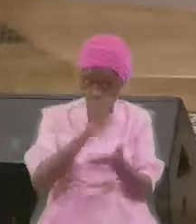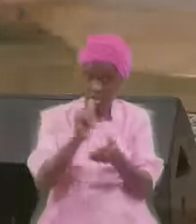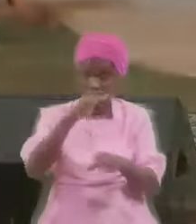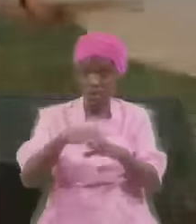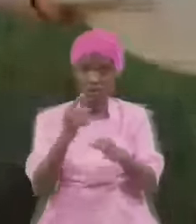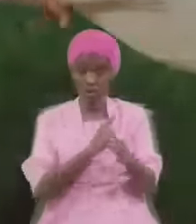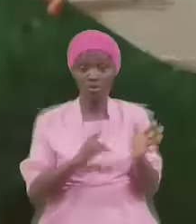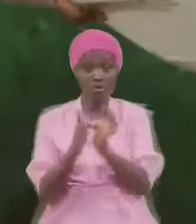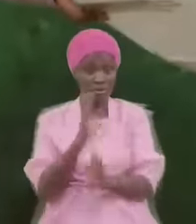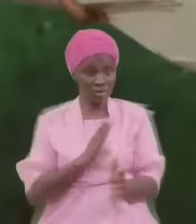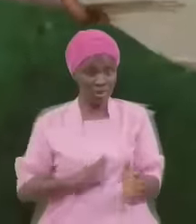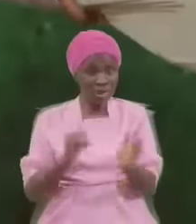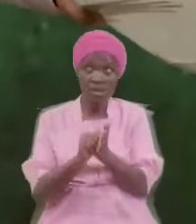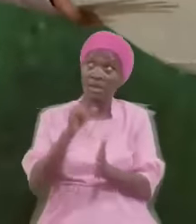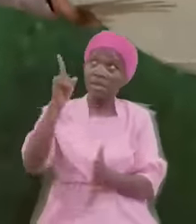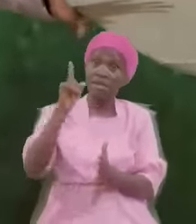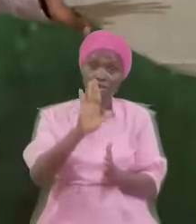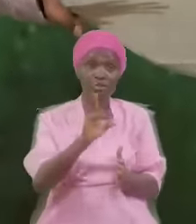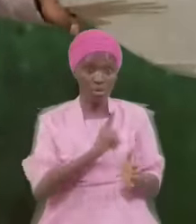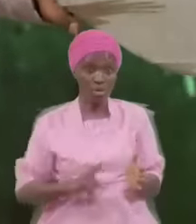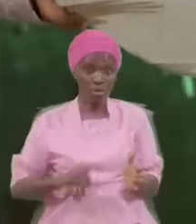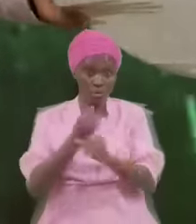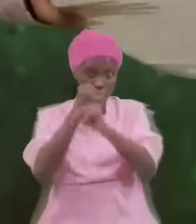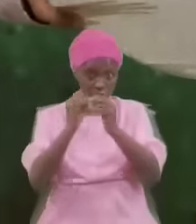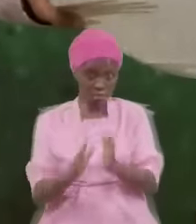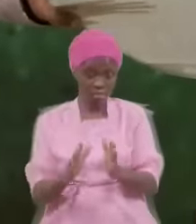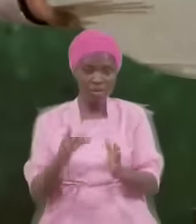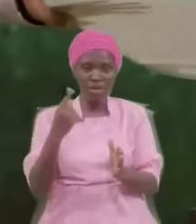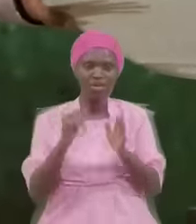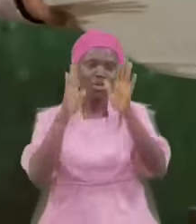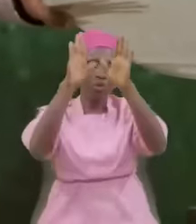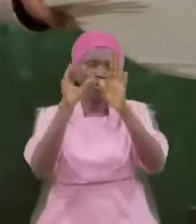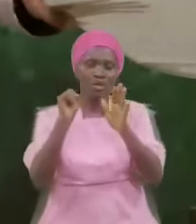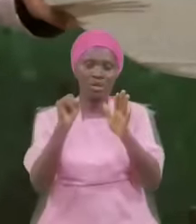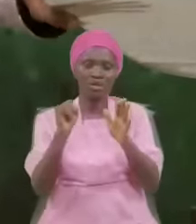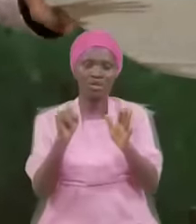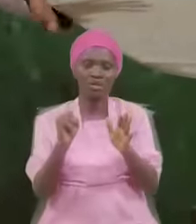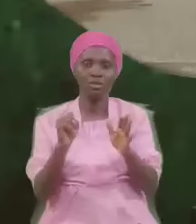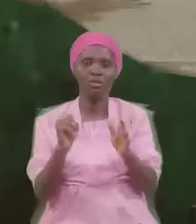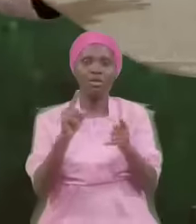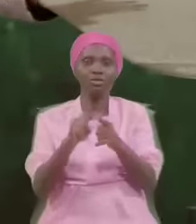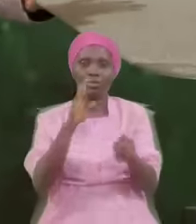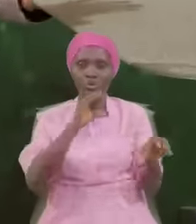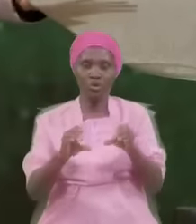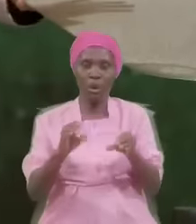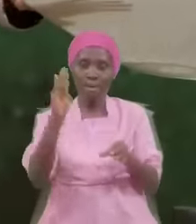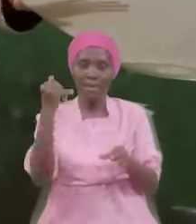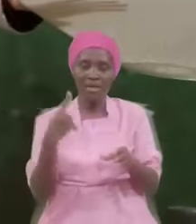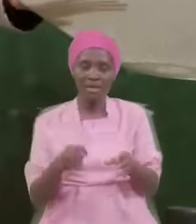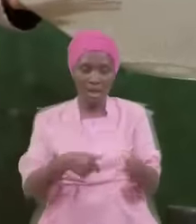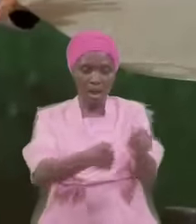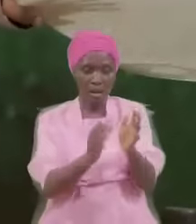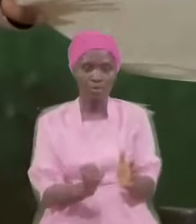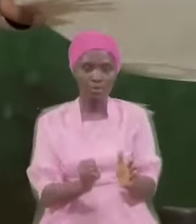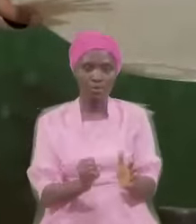that he is your Lord and Savior, the wonders to be done by the apostles will be for you. Yeah. Will